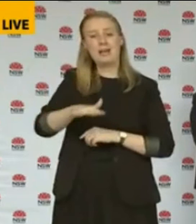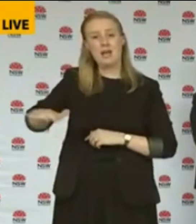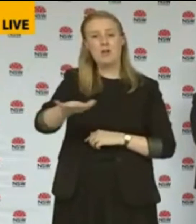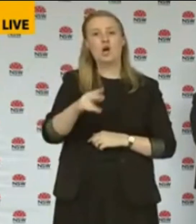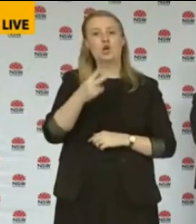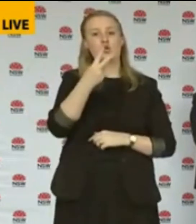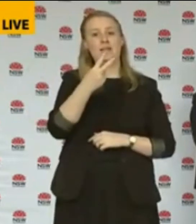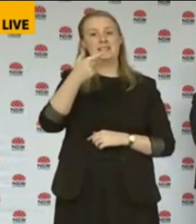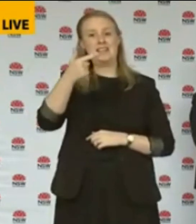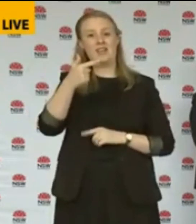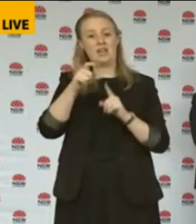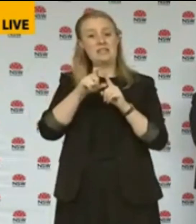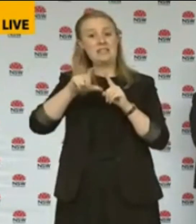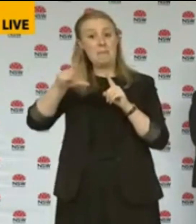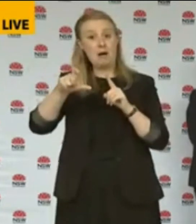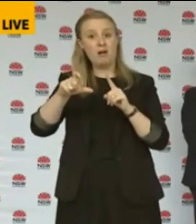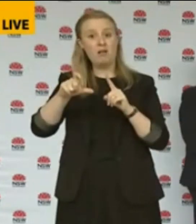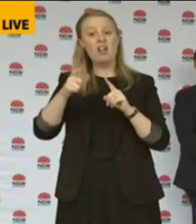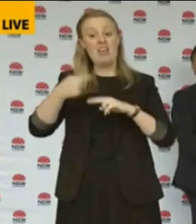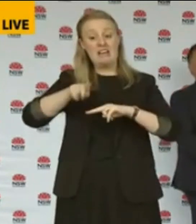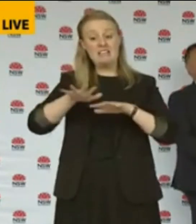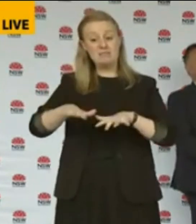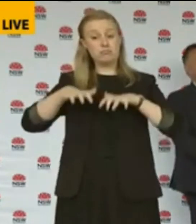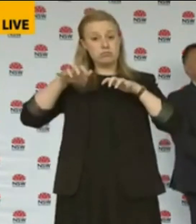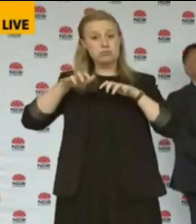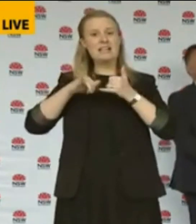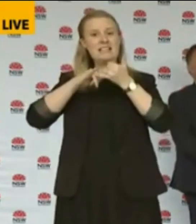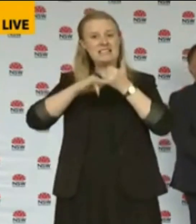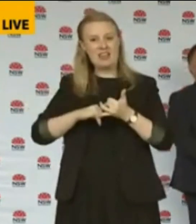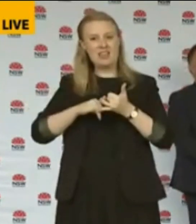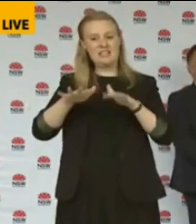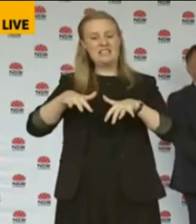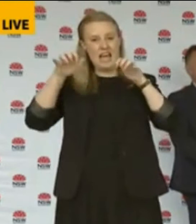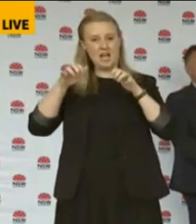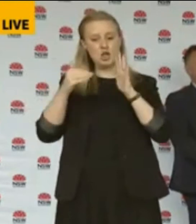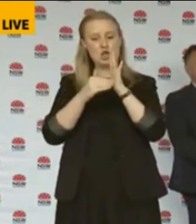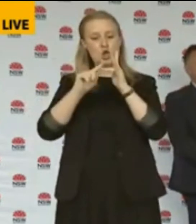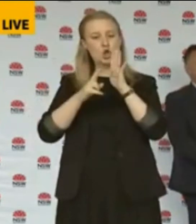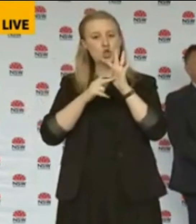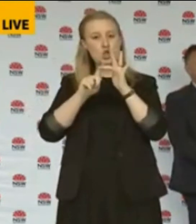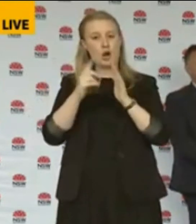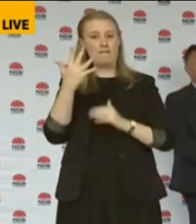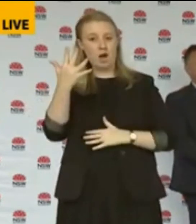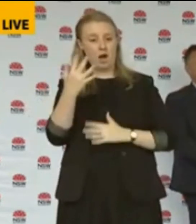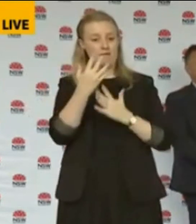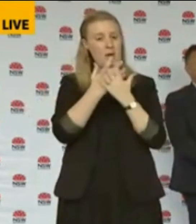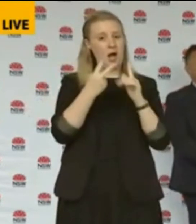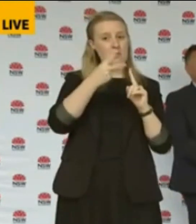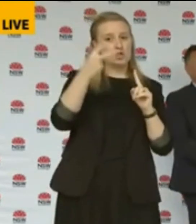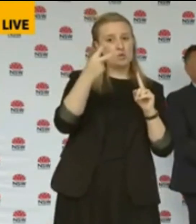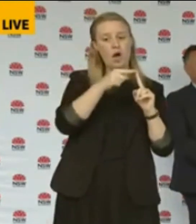December and was seated in the Great Southern Stand, Zone 5, between 12:30 p.m. and